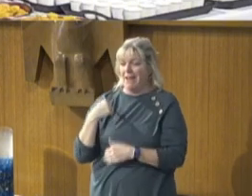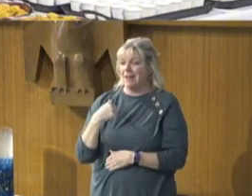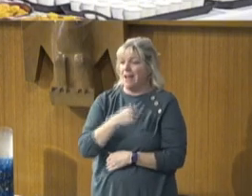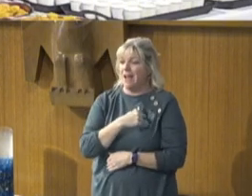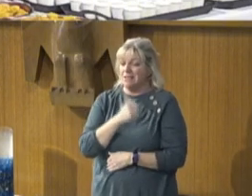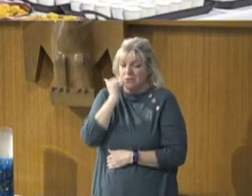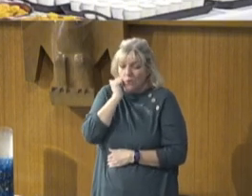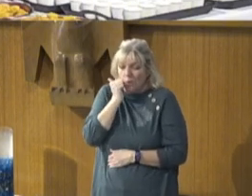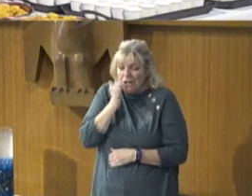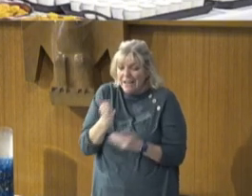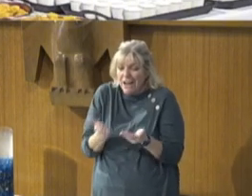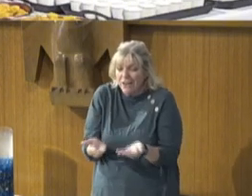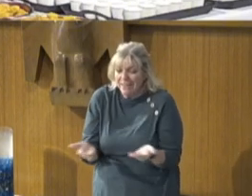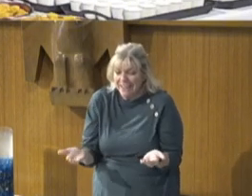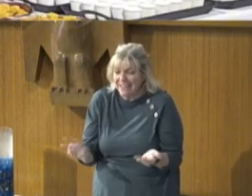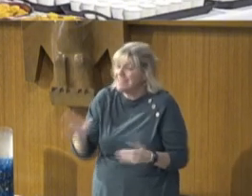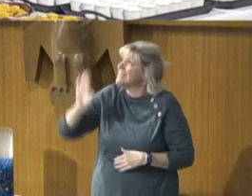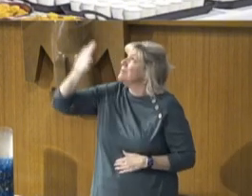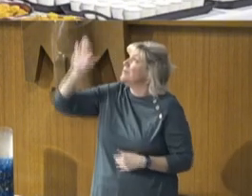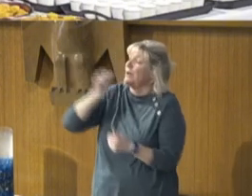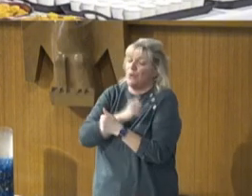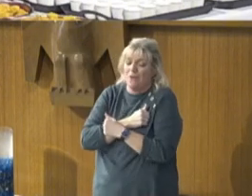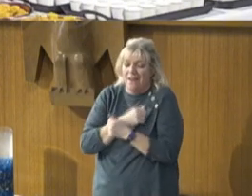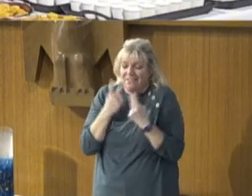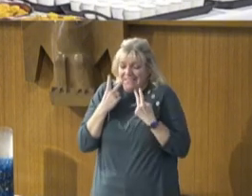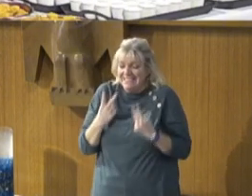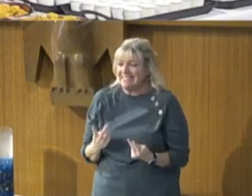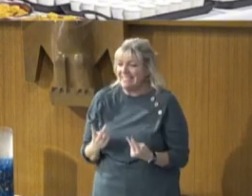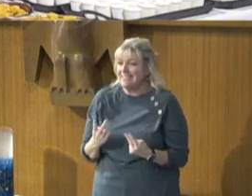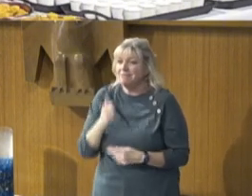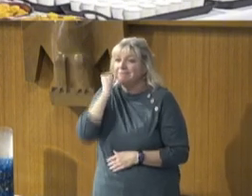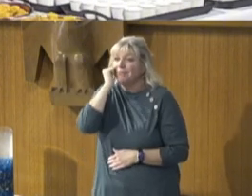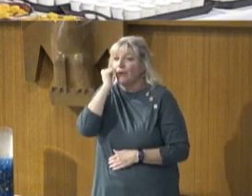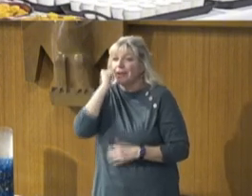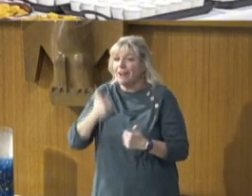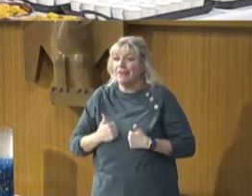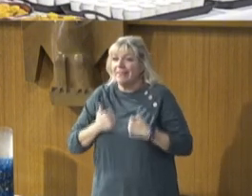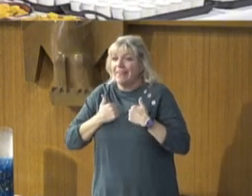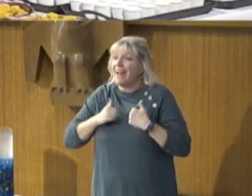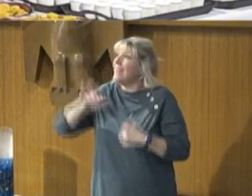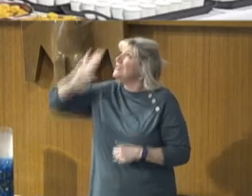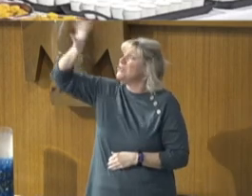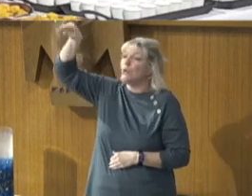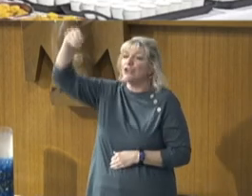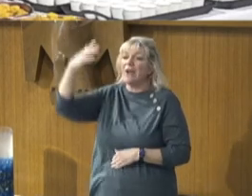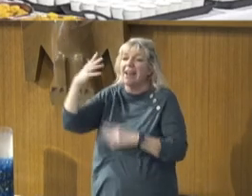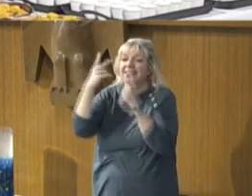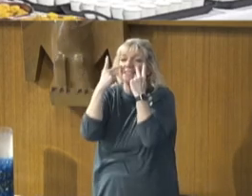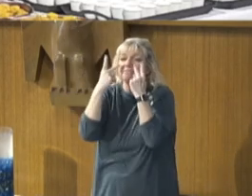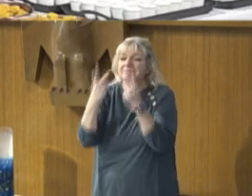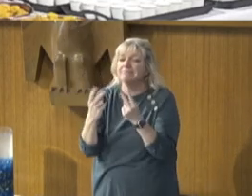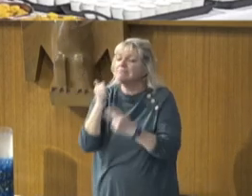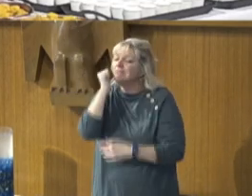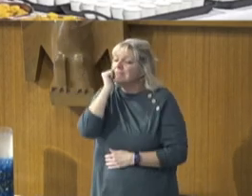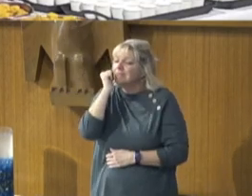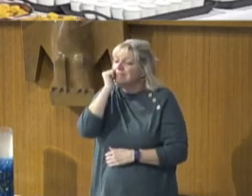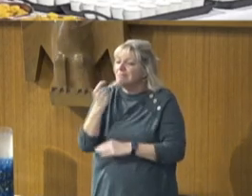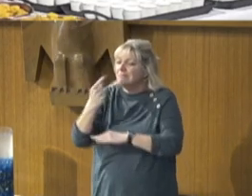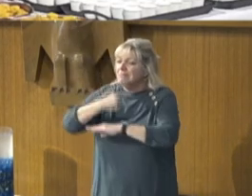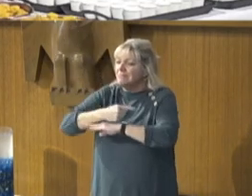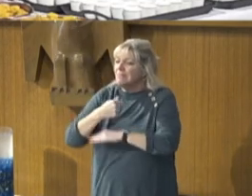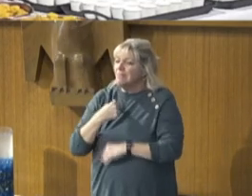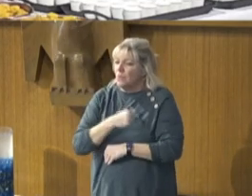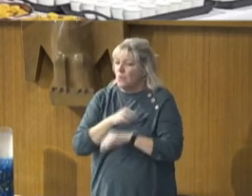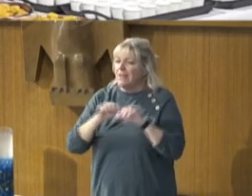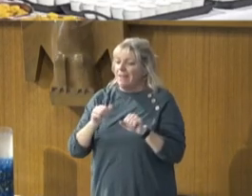ordinary things your love is seen, in ordinary lives your grace is found, and in ordinary days we can find